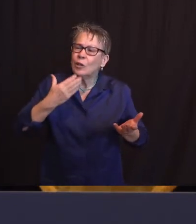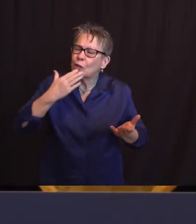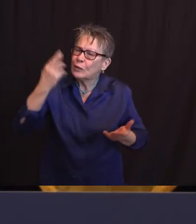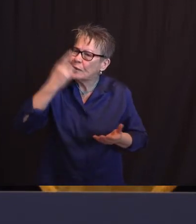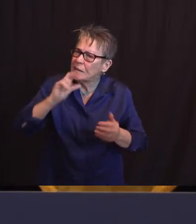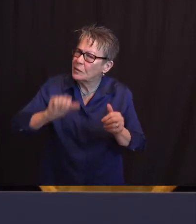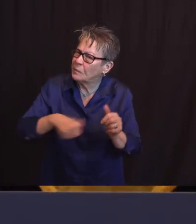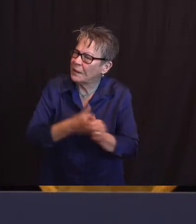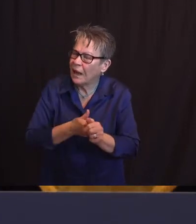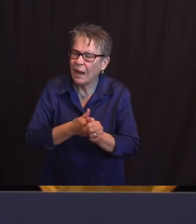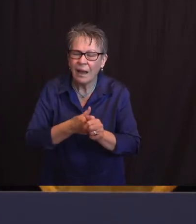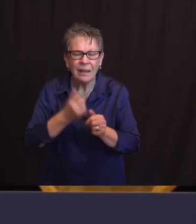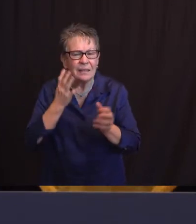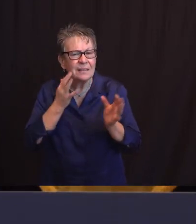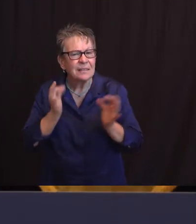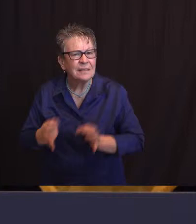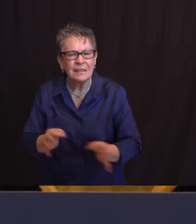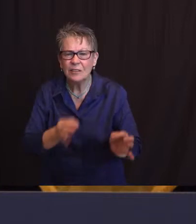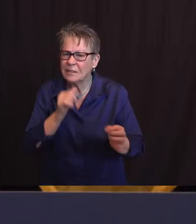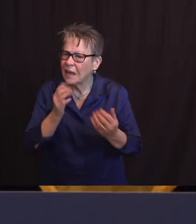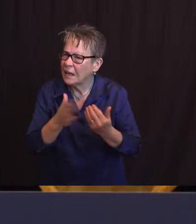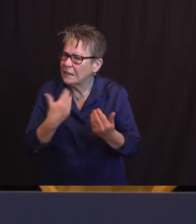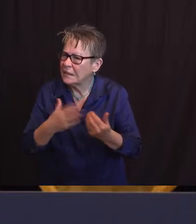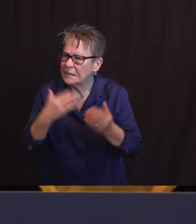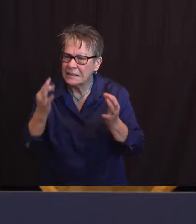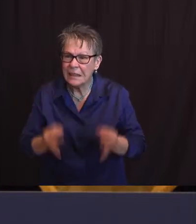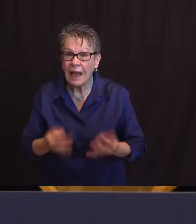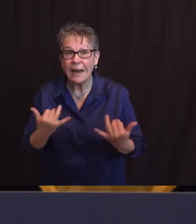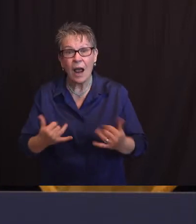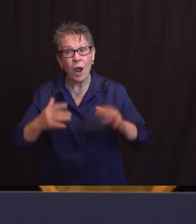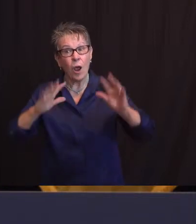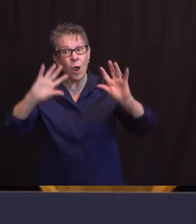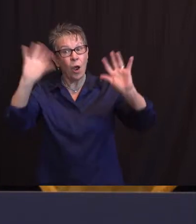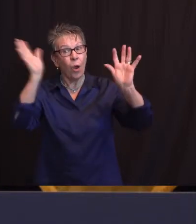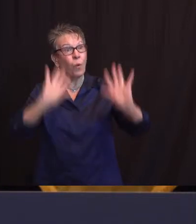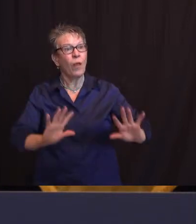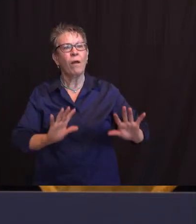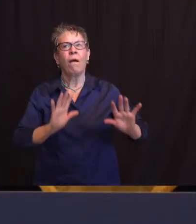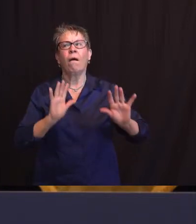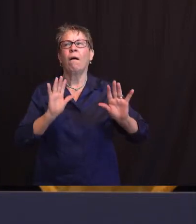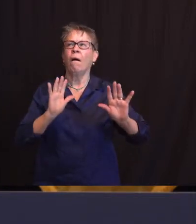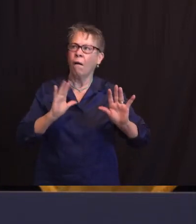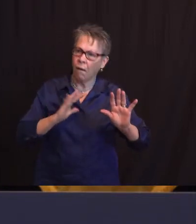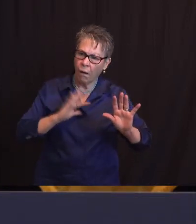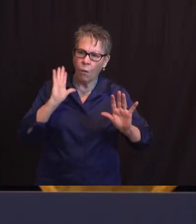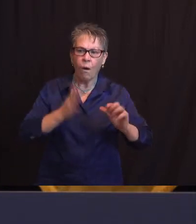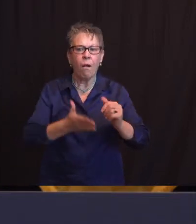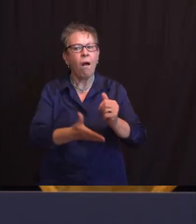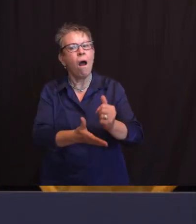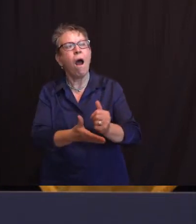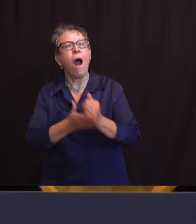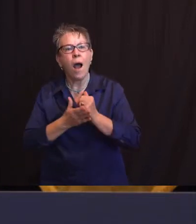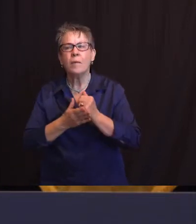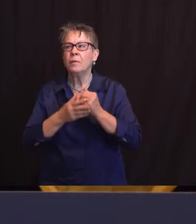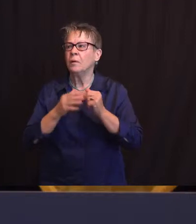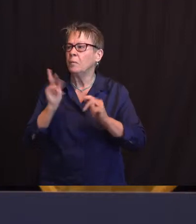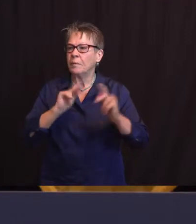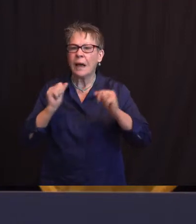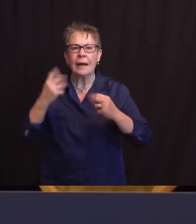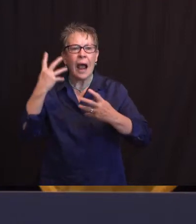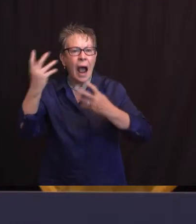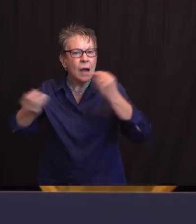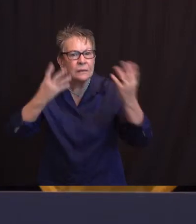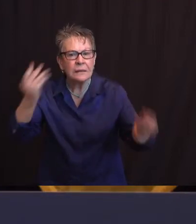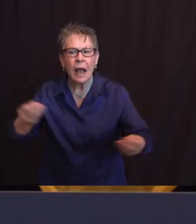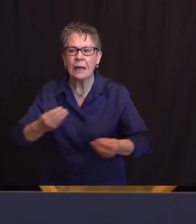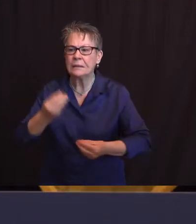again, repeat anything you can do outdoors, folks, do it outdoors as opposed to indoors. The vaccination proliferation